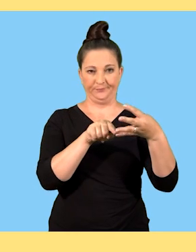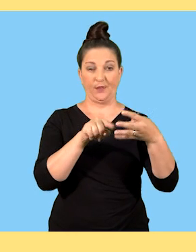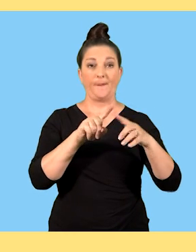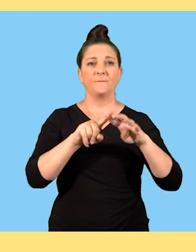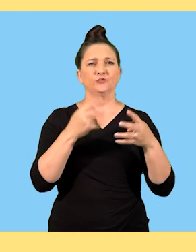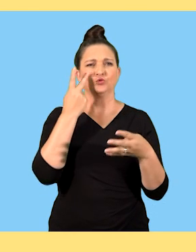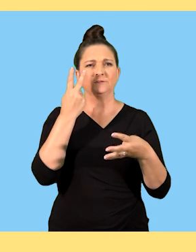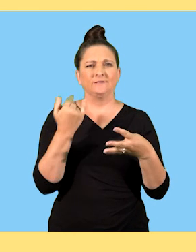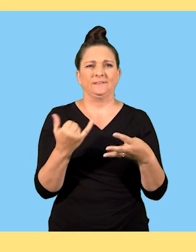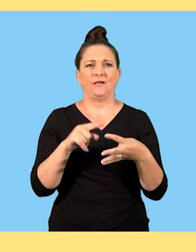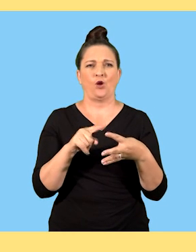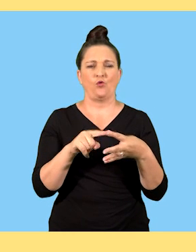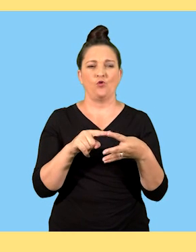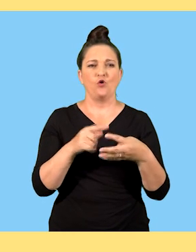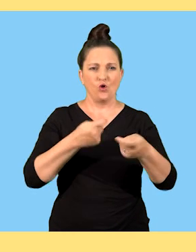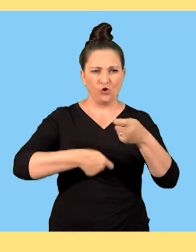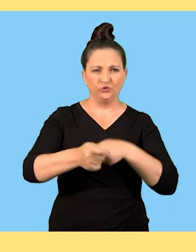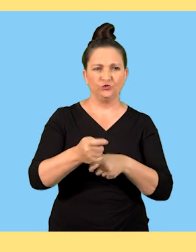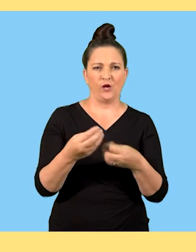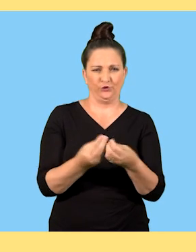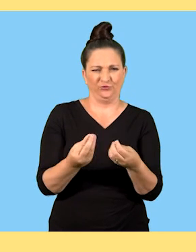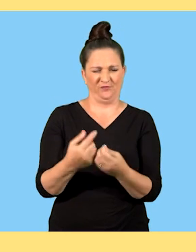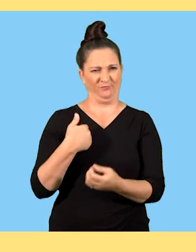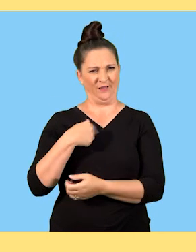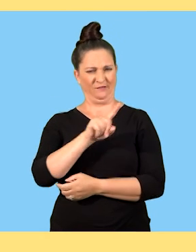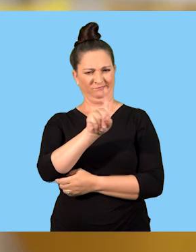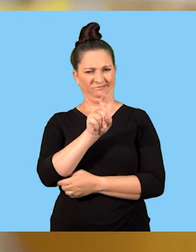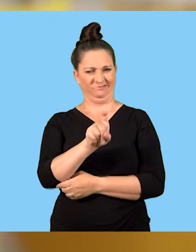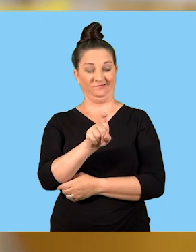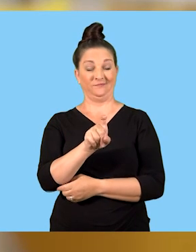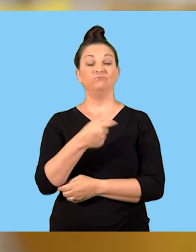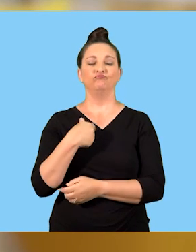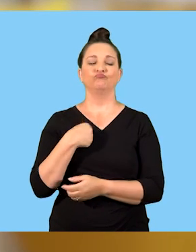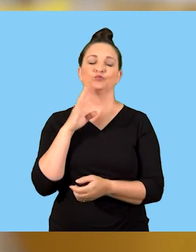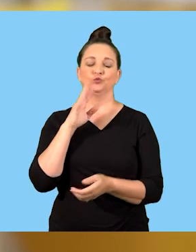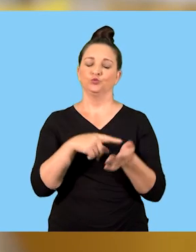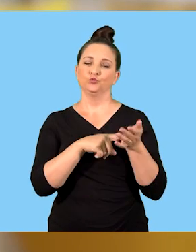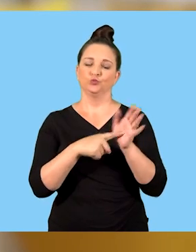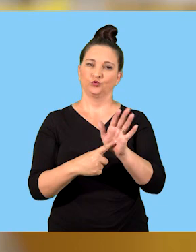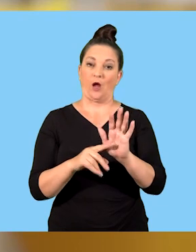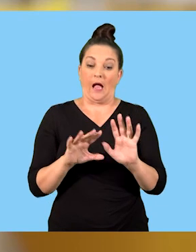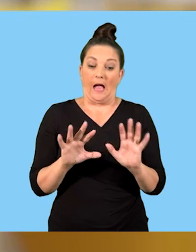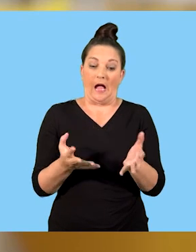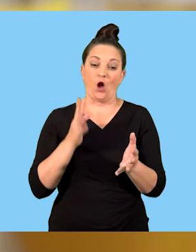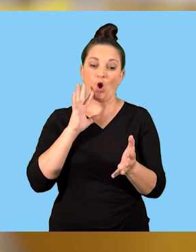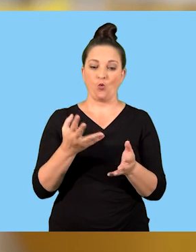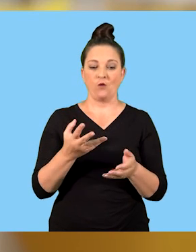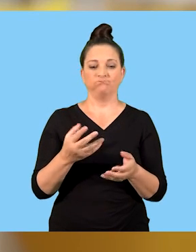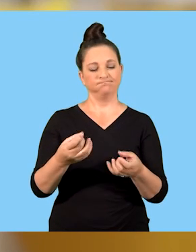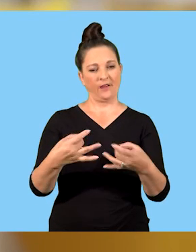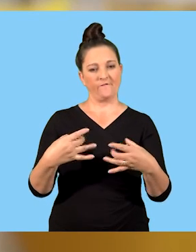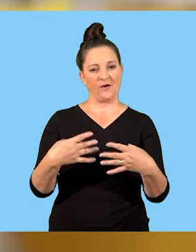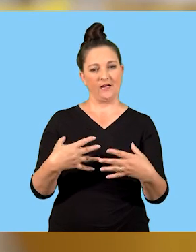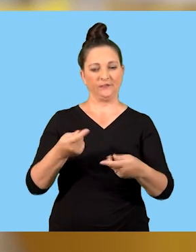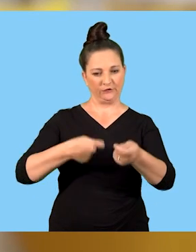on the trading stock, I put a question mark. I'm going to show you when I do the next adjustment how it will affect my trading stock as